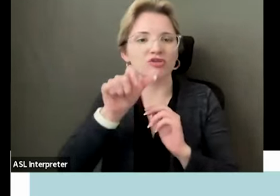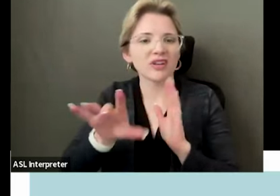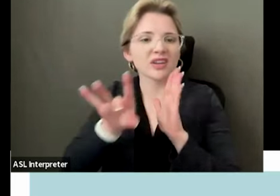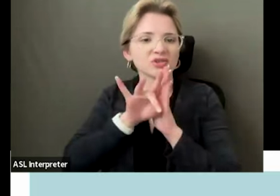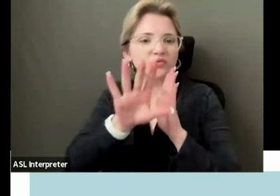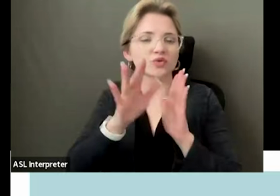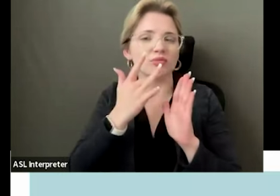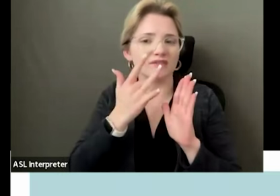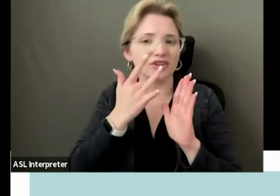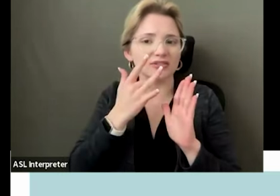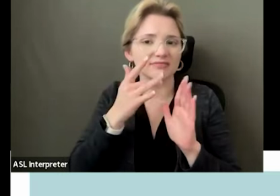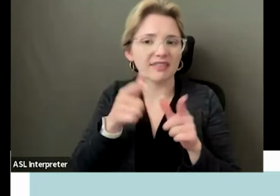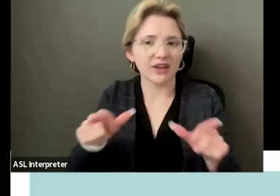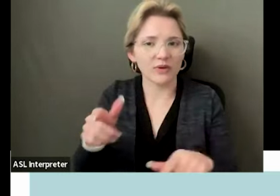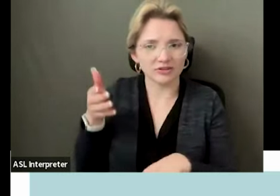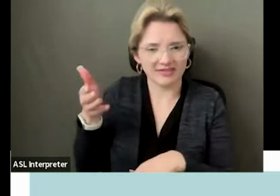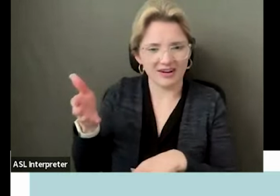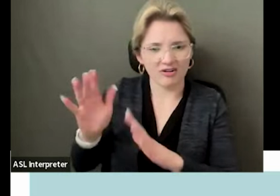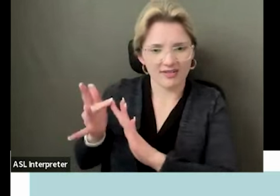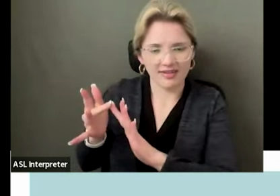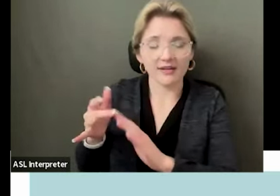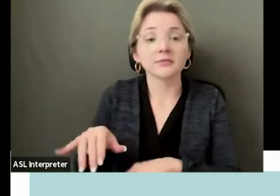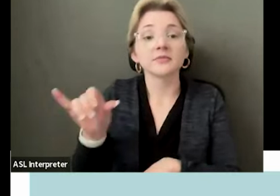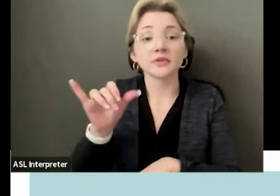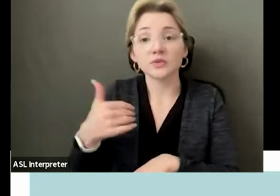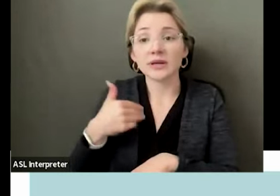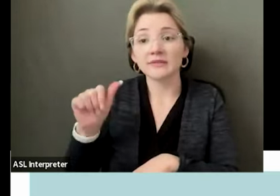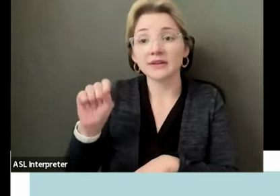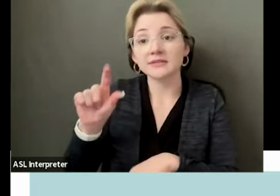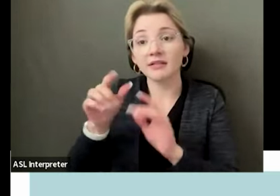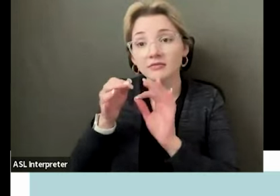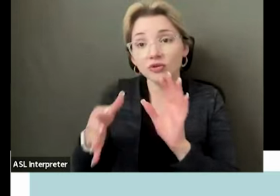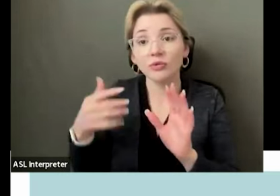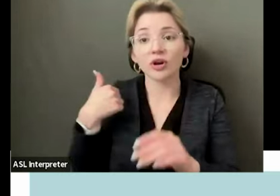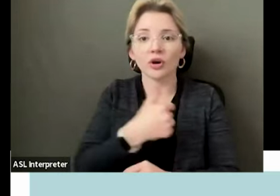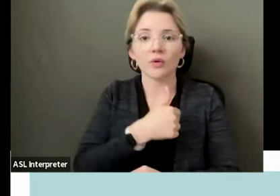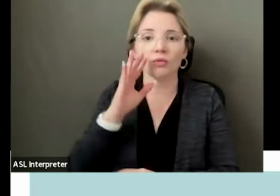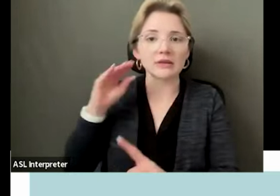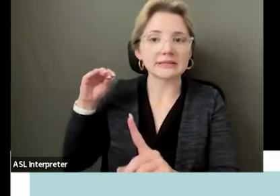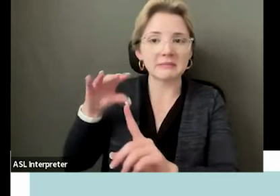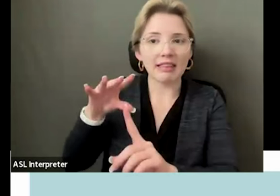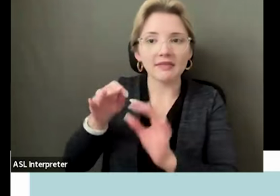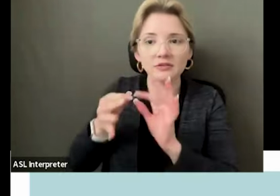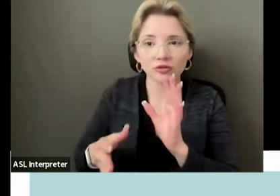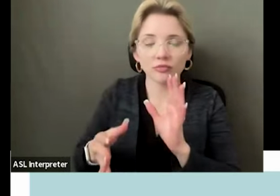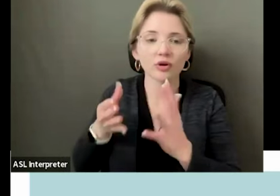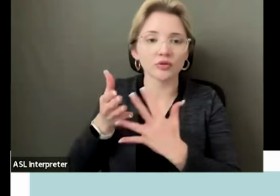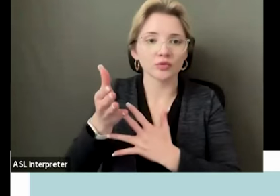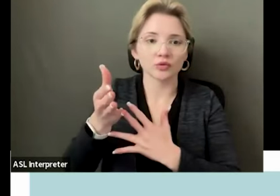have ASL interpretation available. The ASL interpreter will be highlighted throughout today's webinar on the main